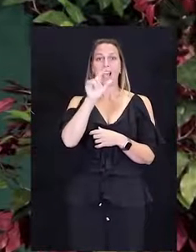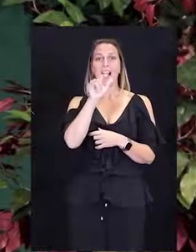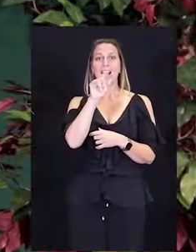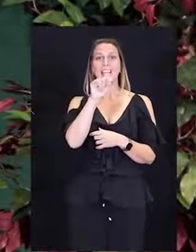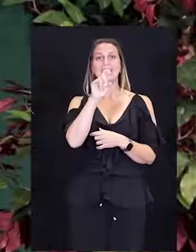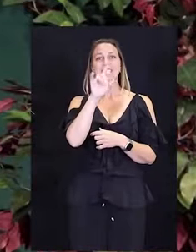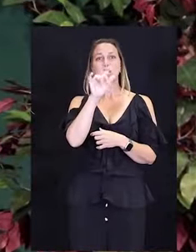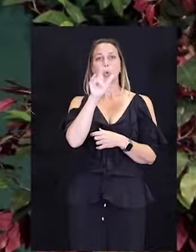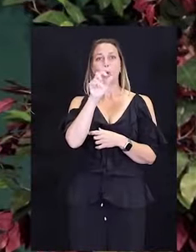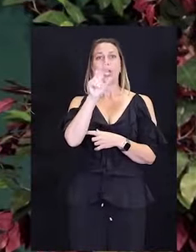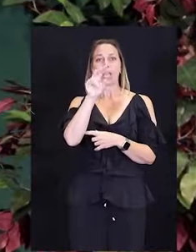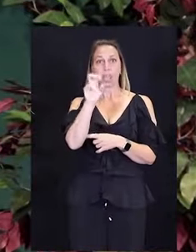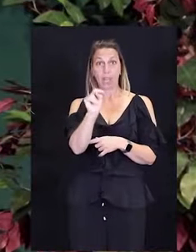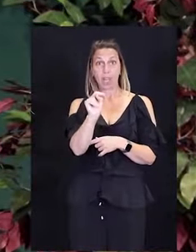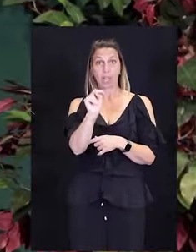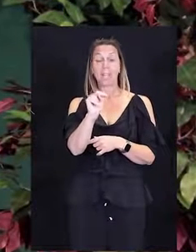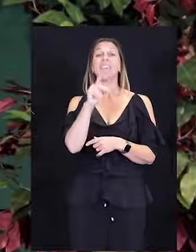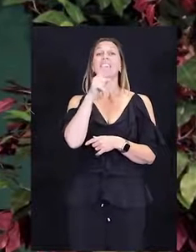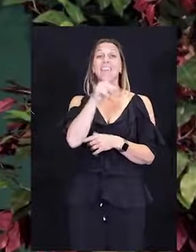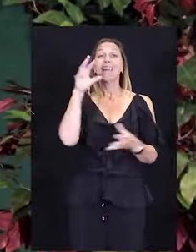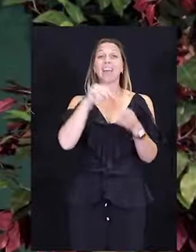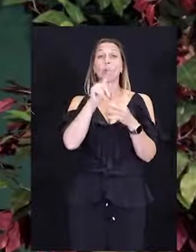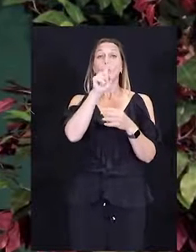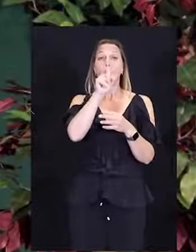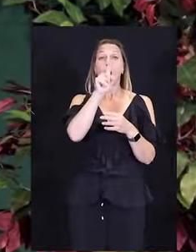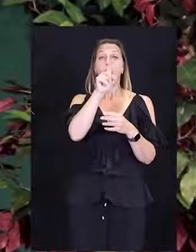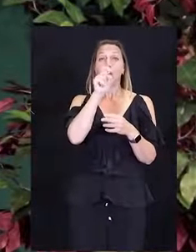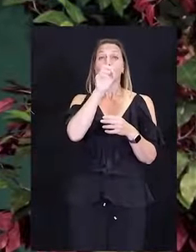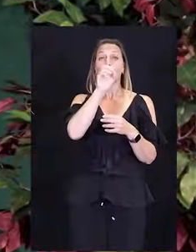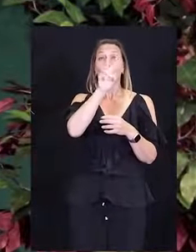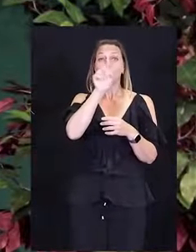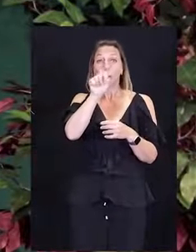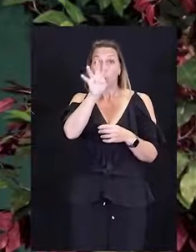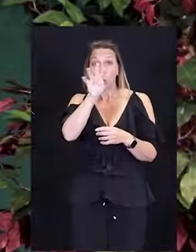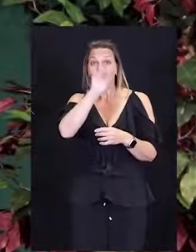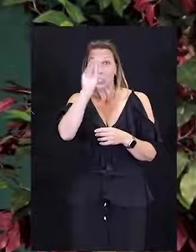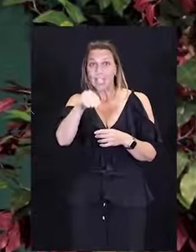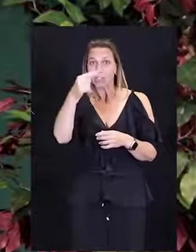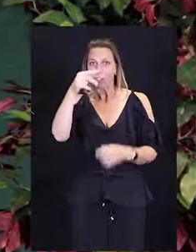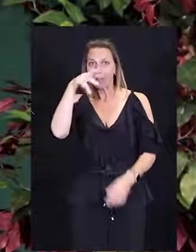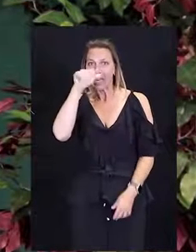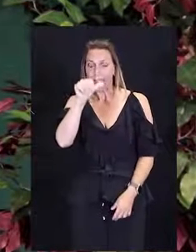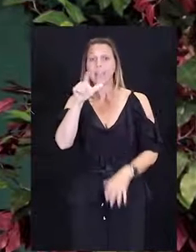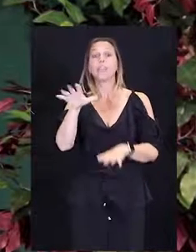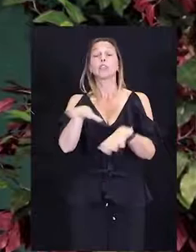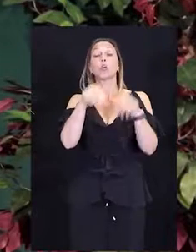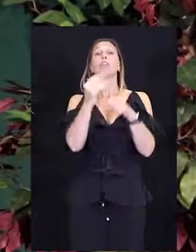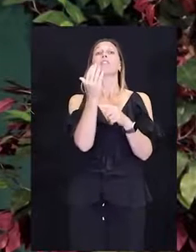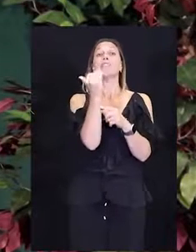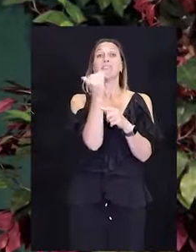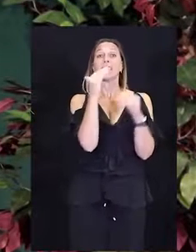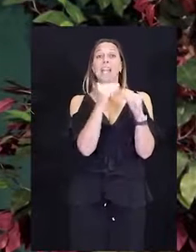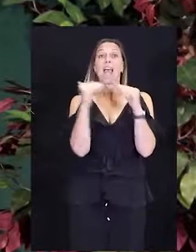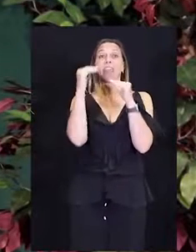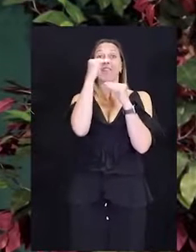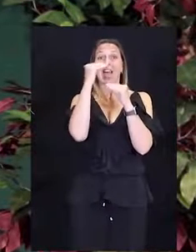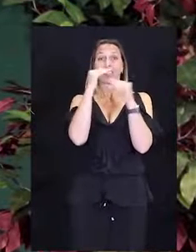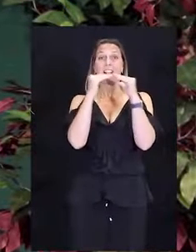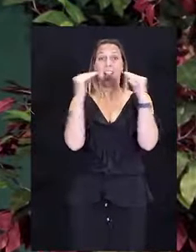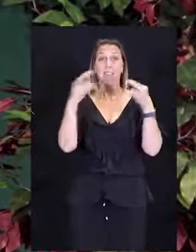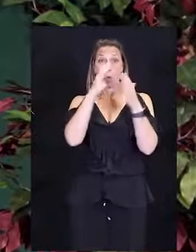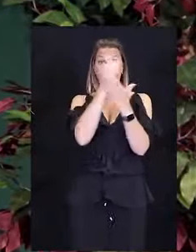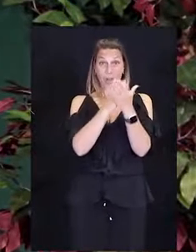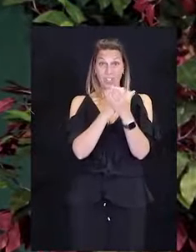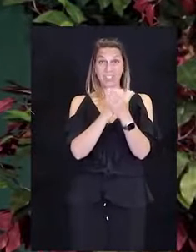2020 valedictorian. Jason finished with 102.4% GPA while taking 15 advanced level courses during